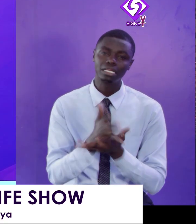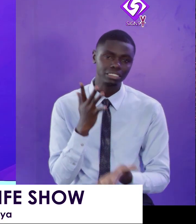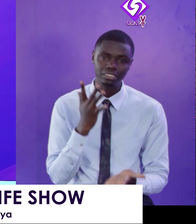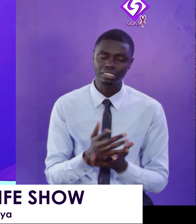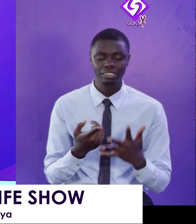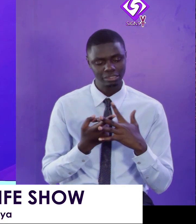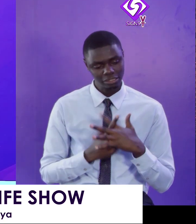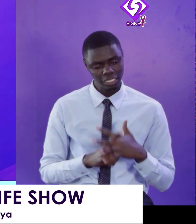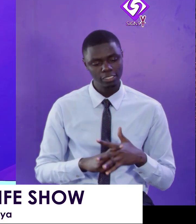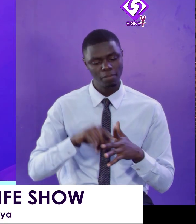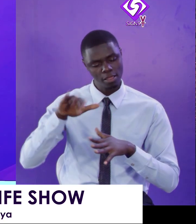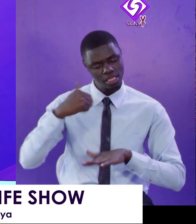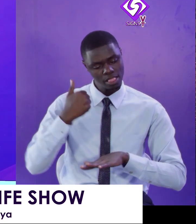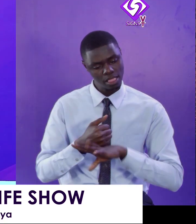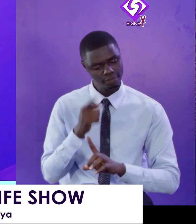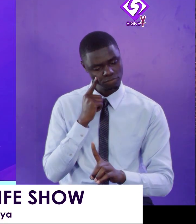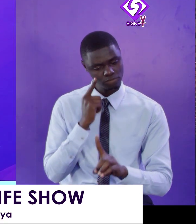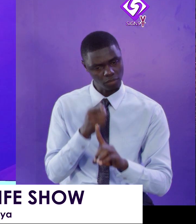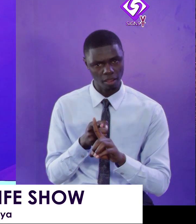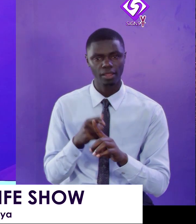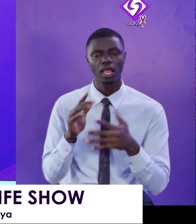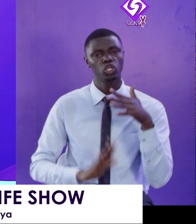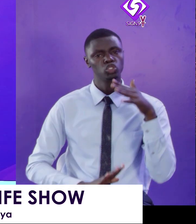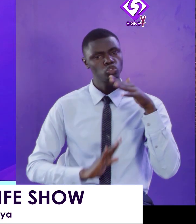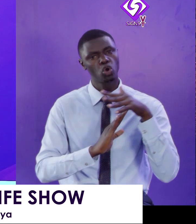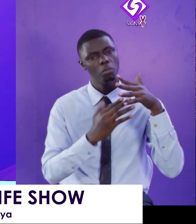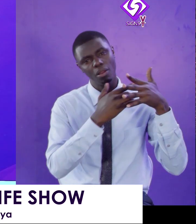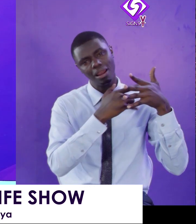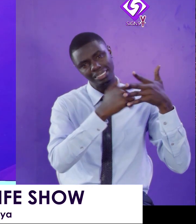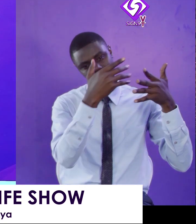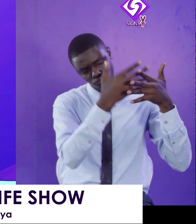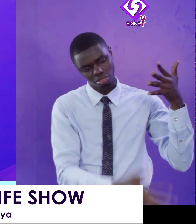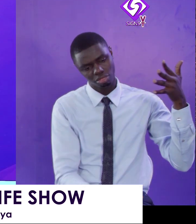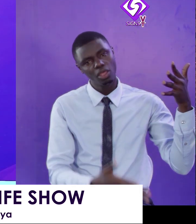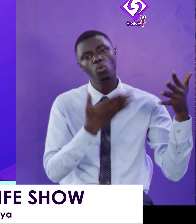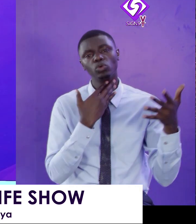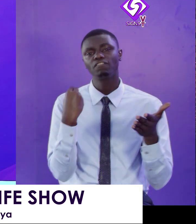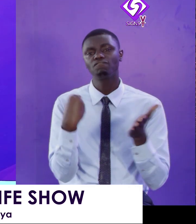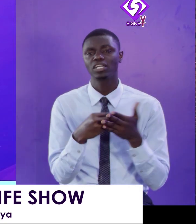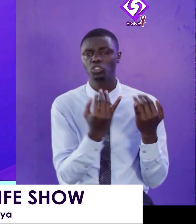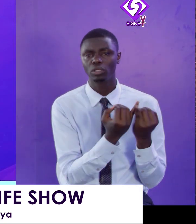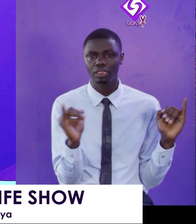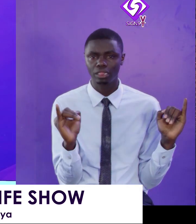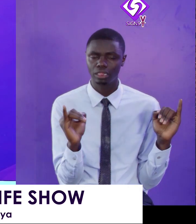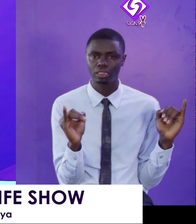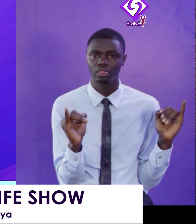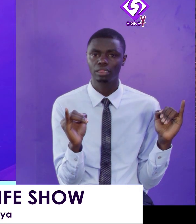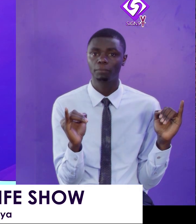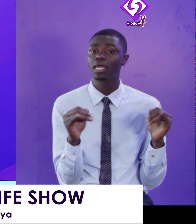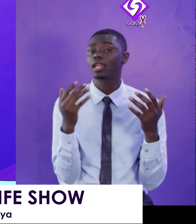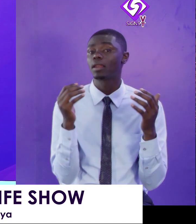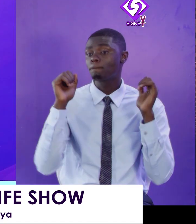your goal. And I'm seeing like top on your list is that you want financial independence and possibly